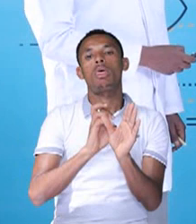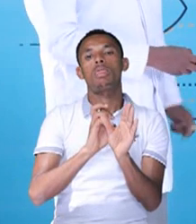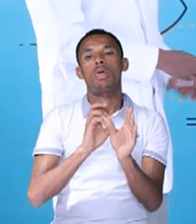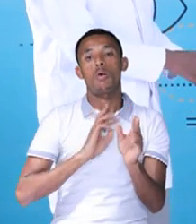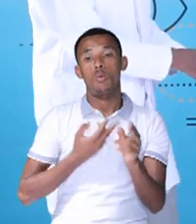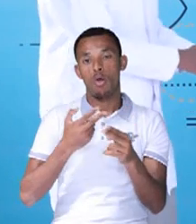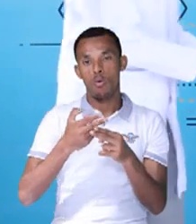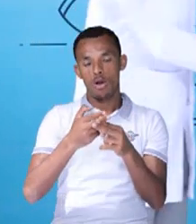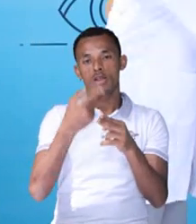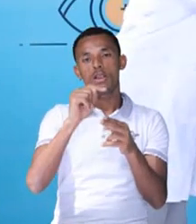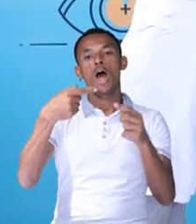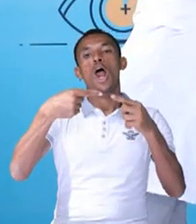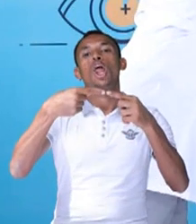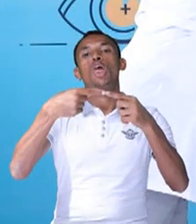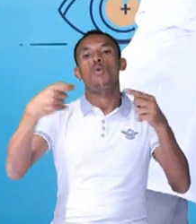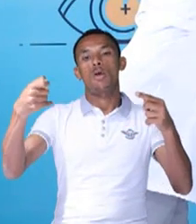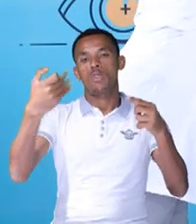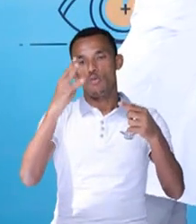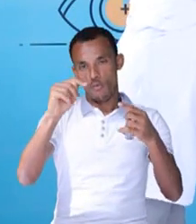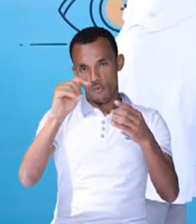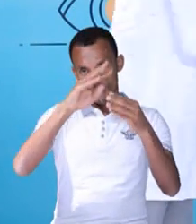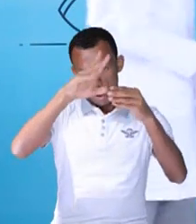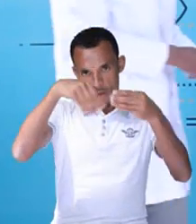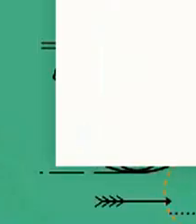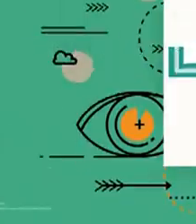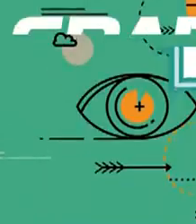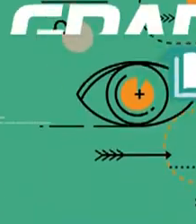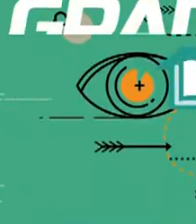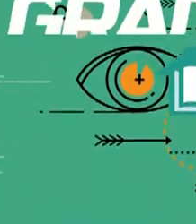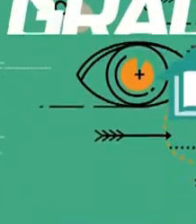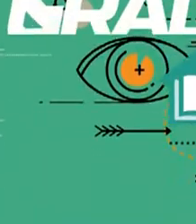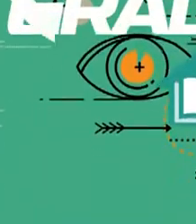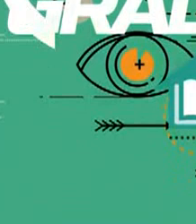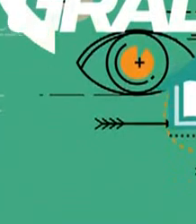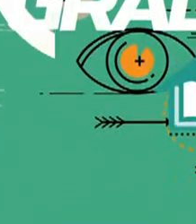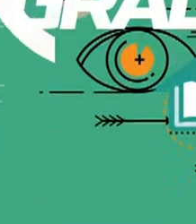call is that the argument of a given complex number.